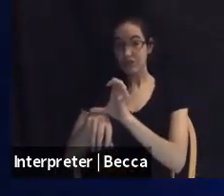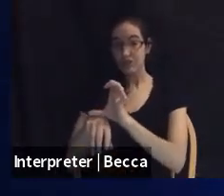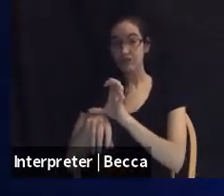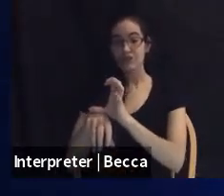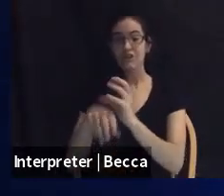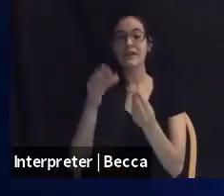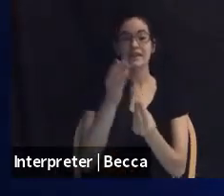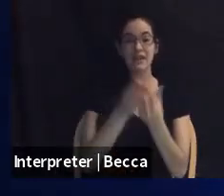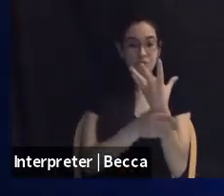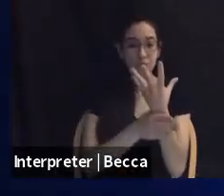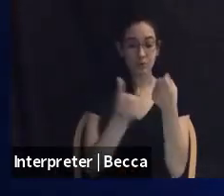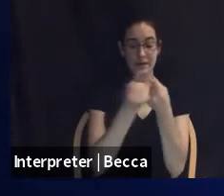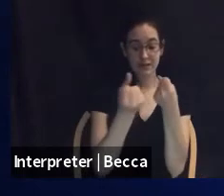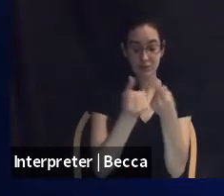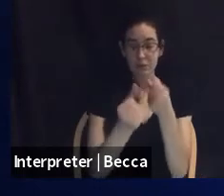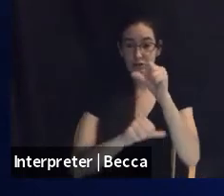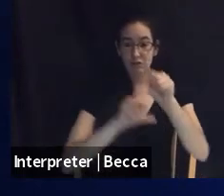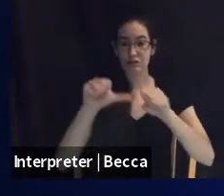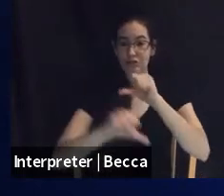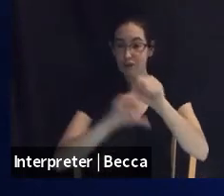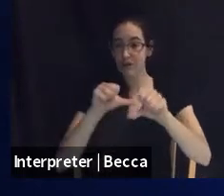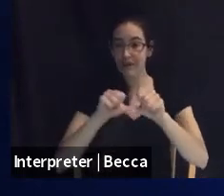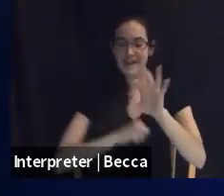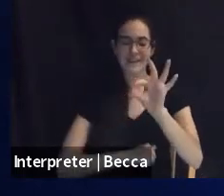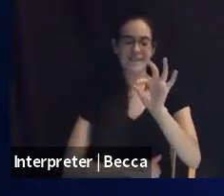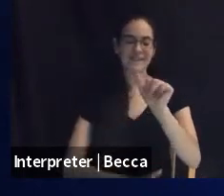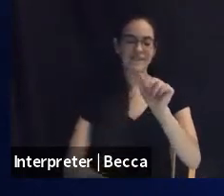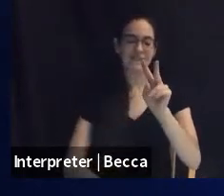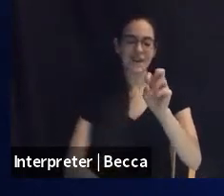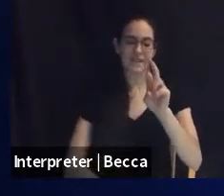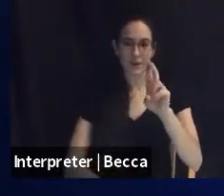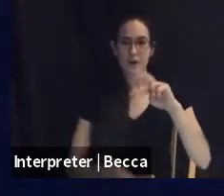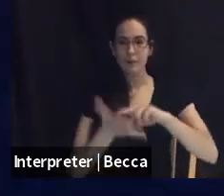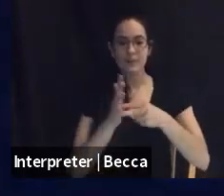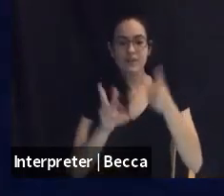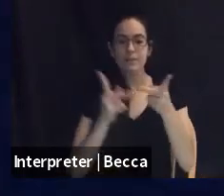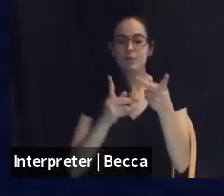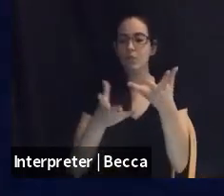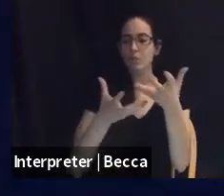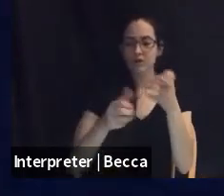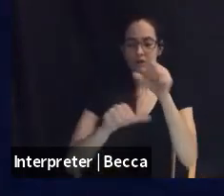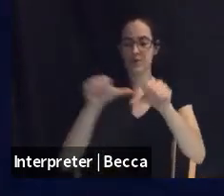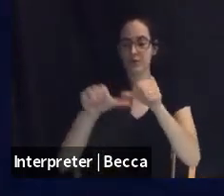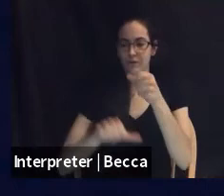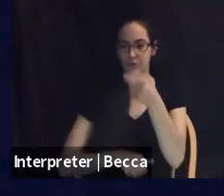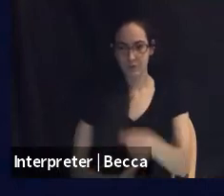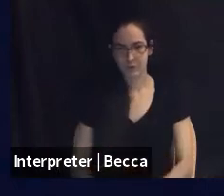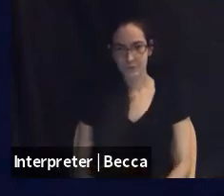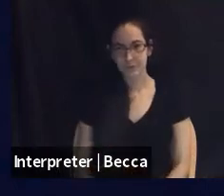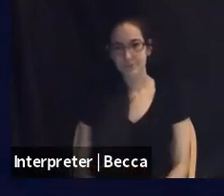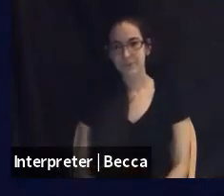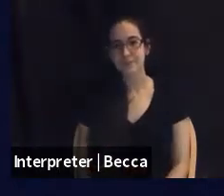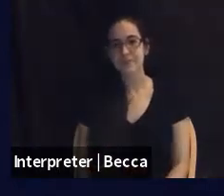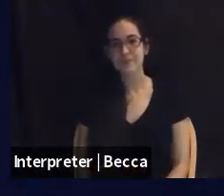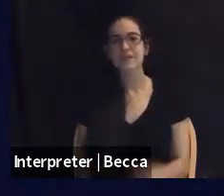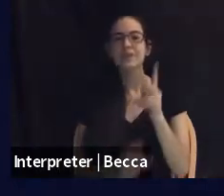with people around them. It means people wanted to be around them. Do people want to be around you? Do people look